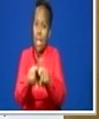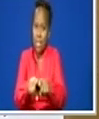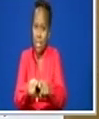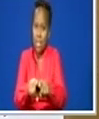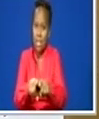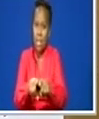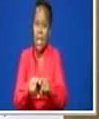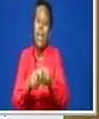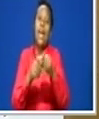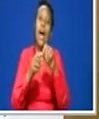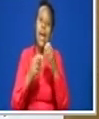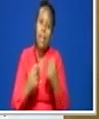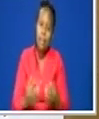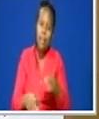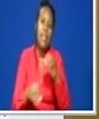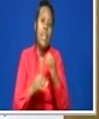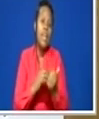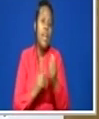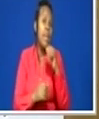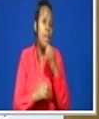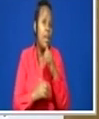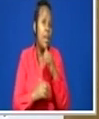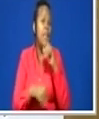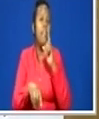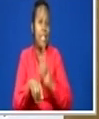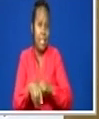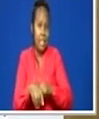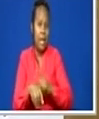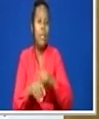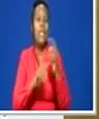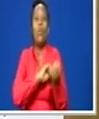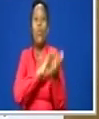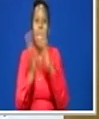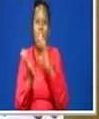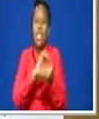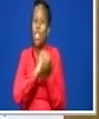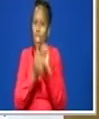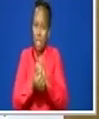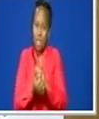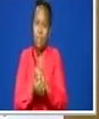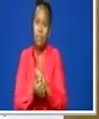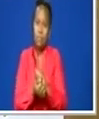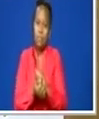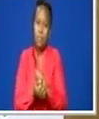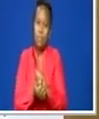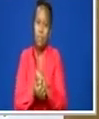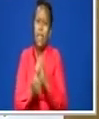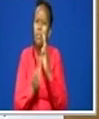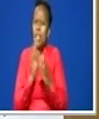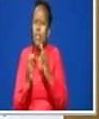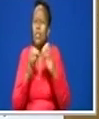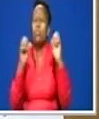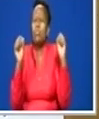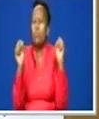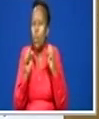the fluctuations in the external temperatures. Yeah, so even if it is very